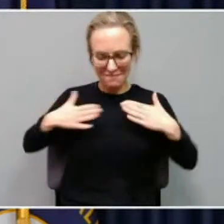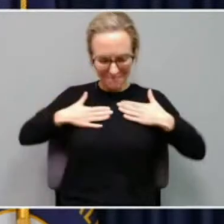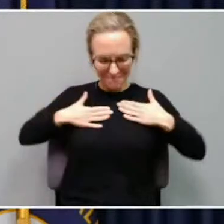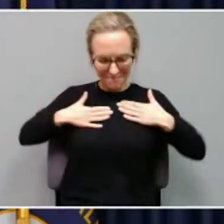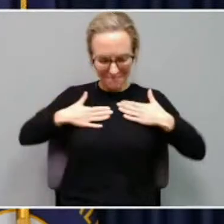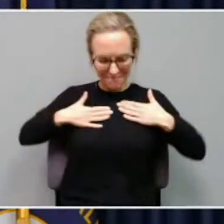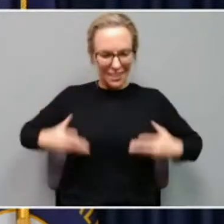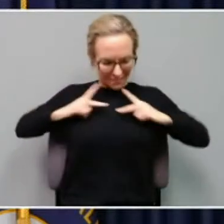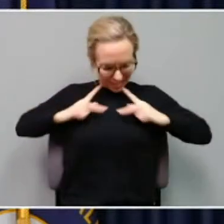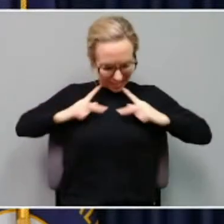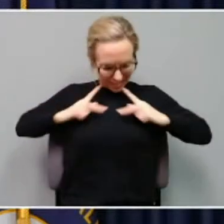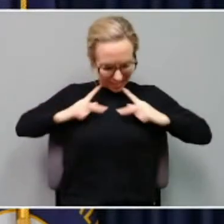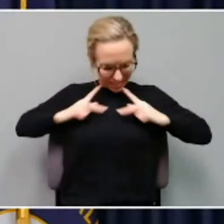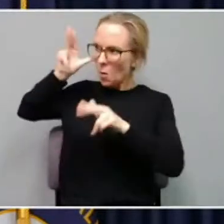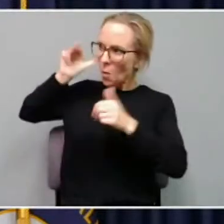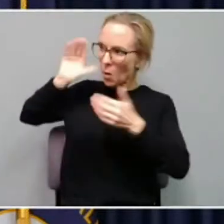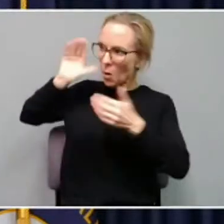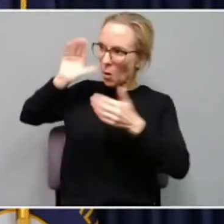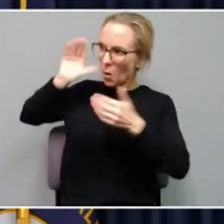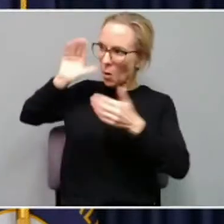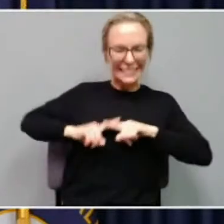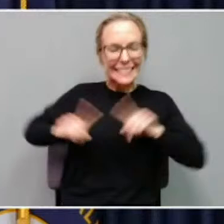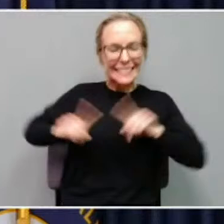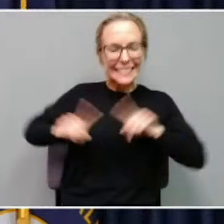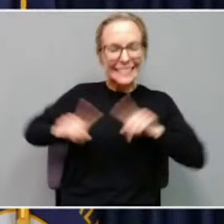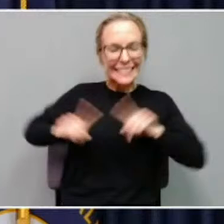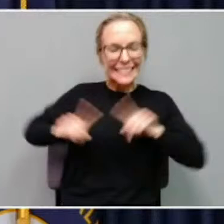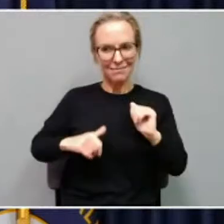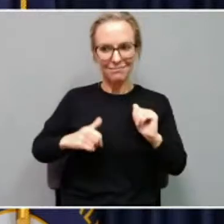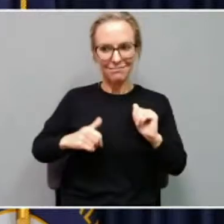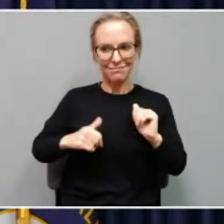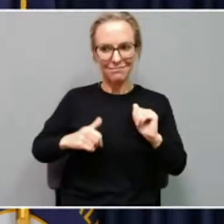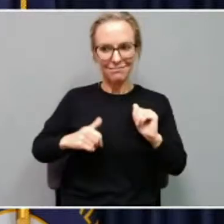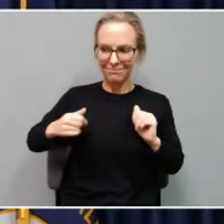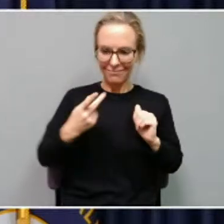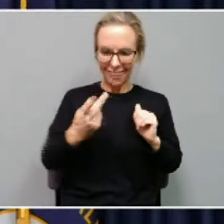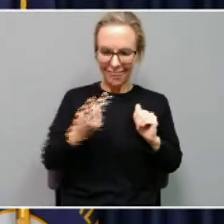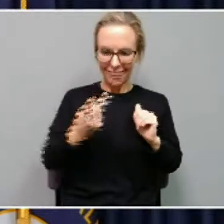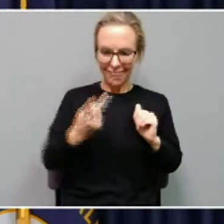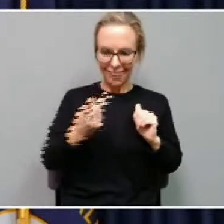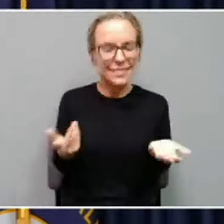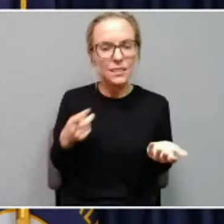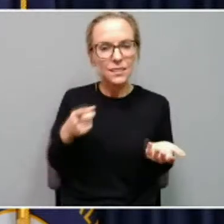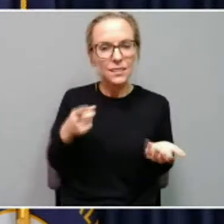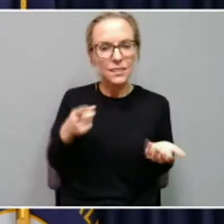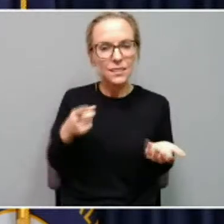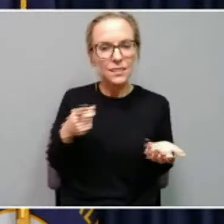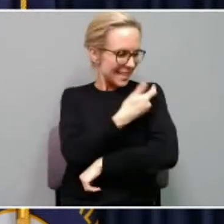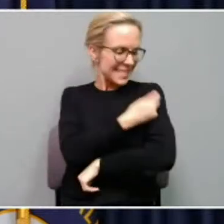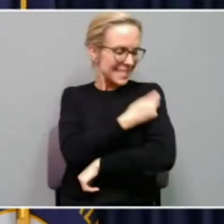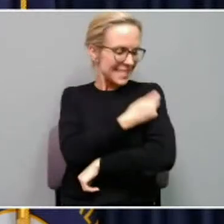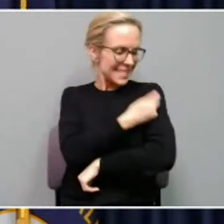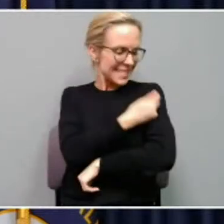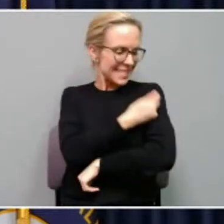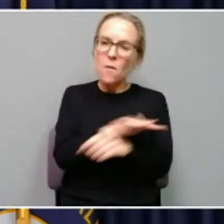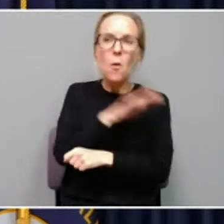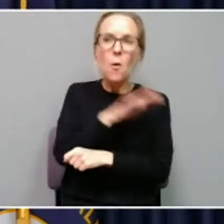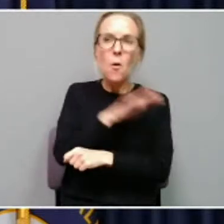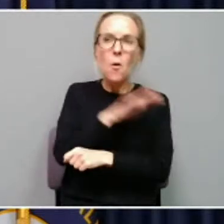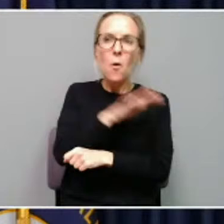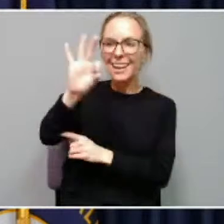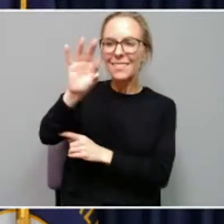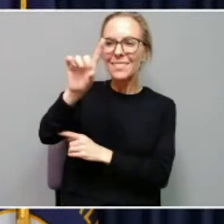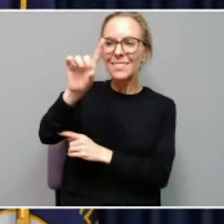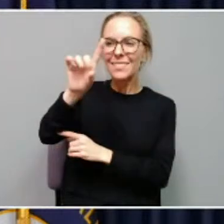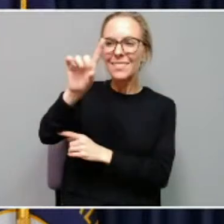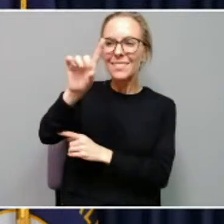I are. And again, you got a vaccine that's full FDA approval.